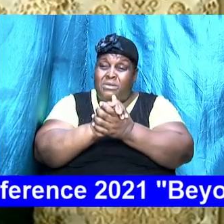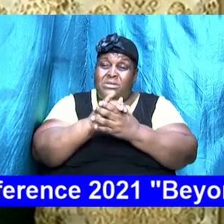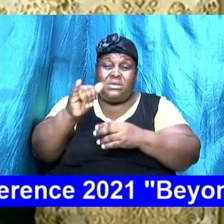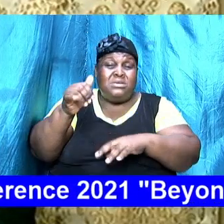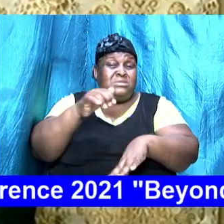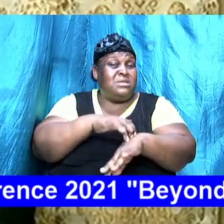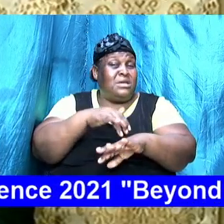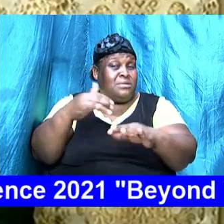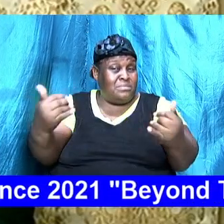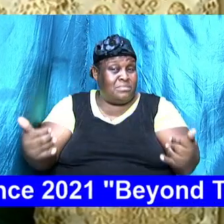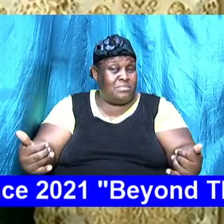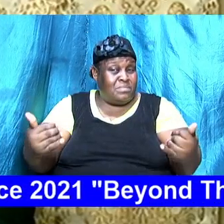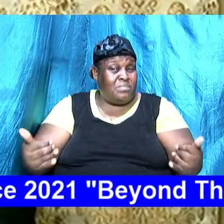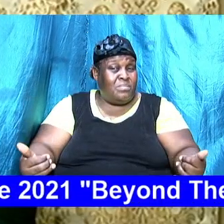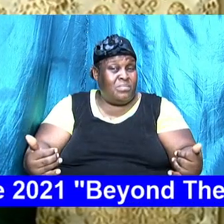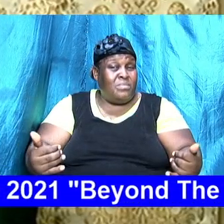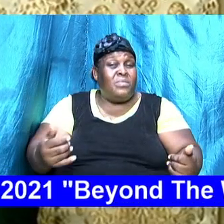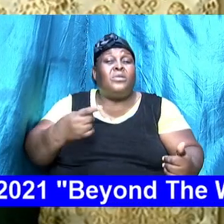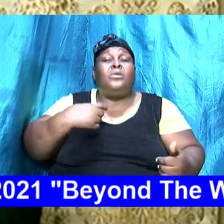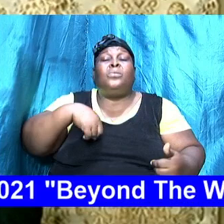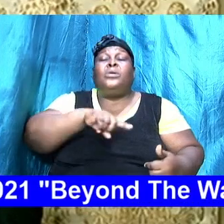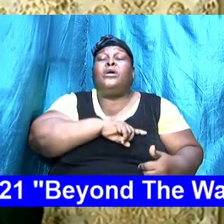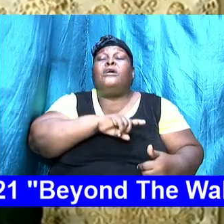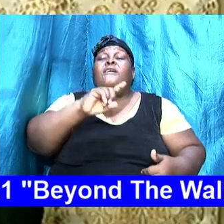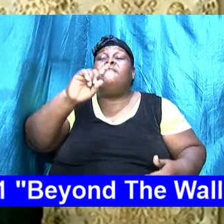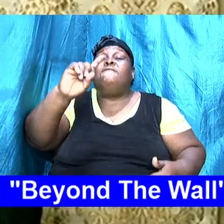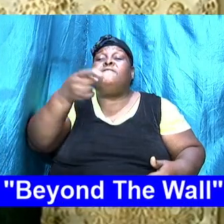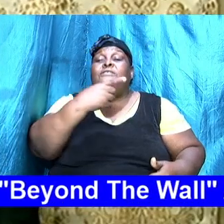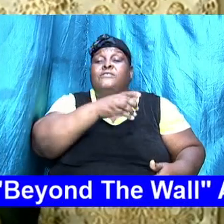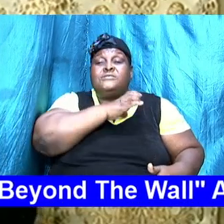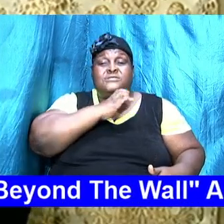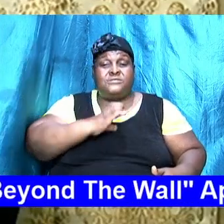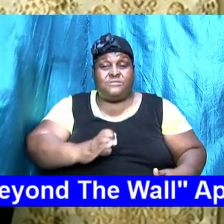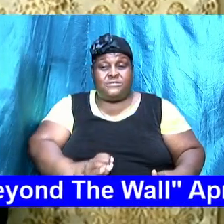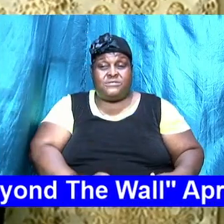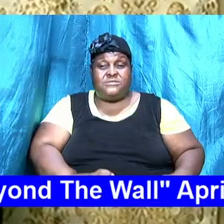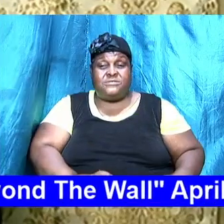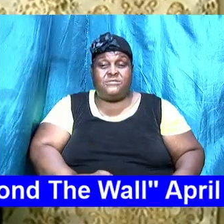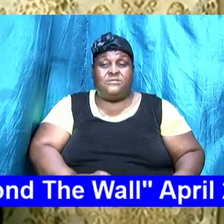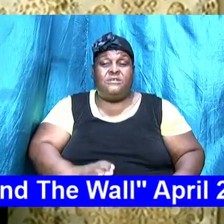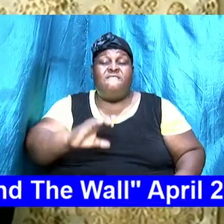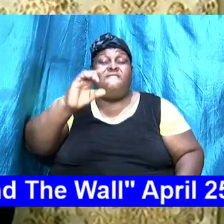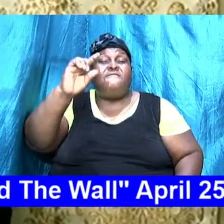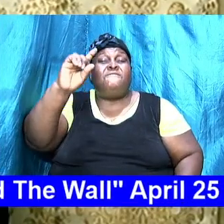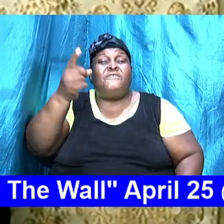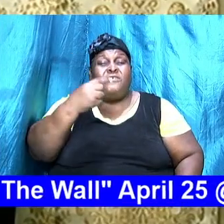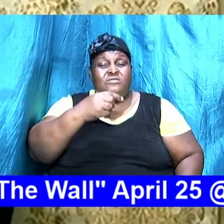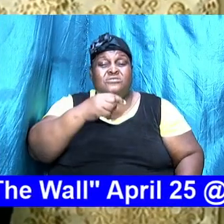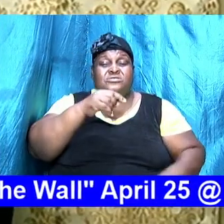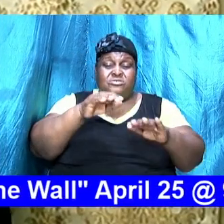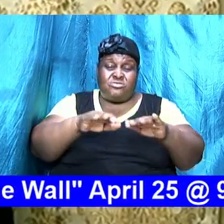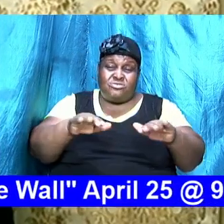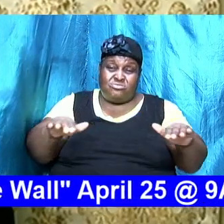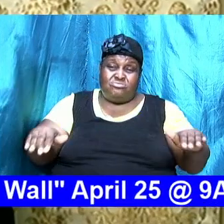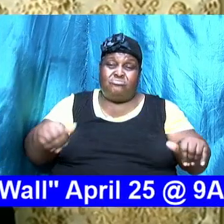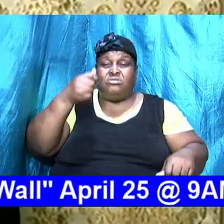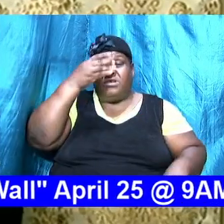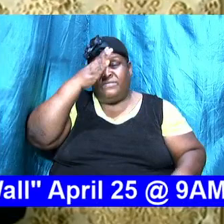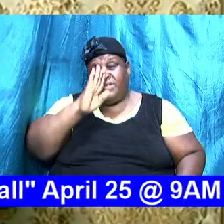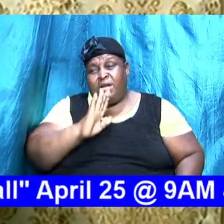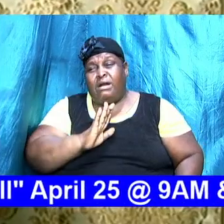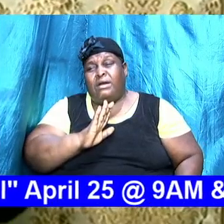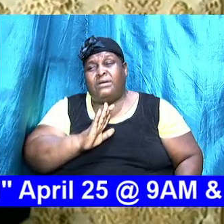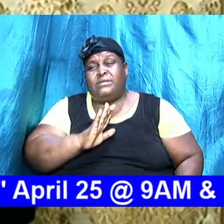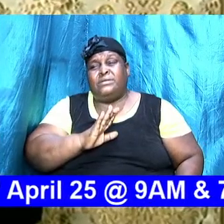Brothers and sisters, we are first Christians. We are first children of God.